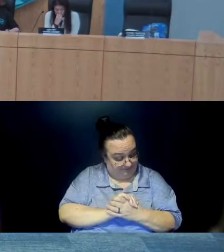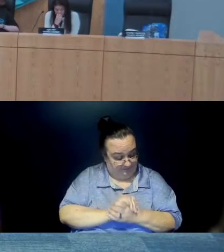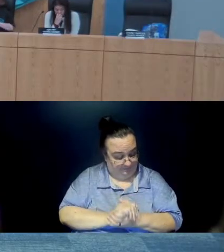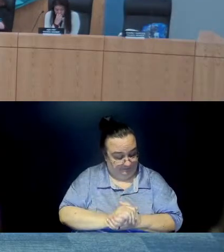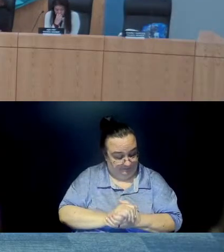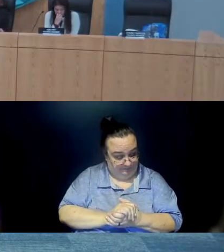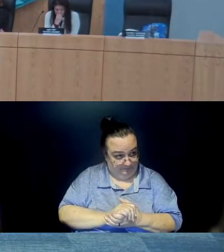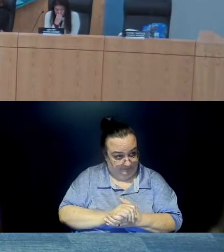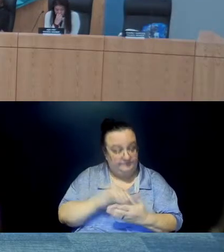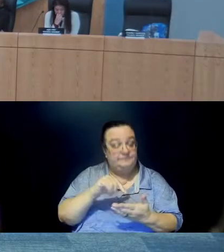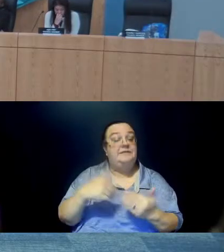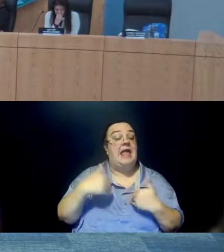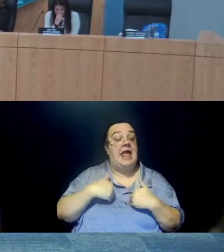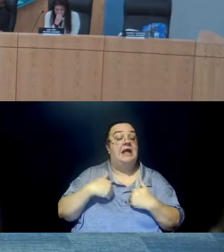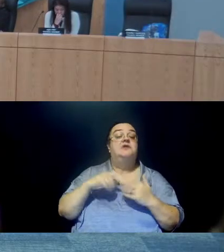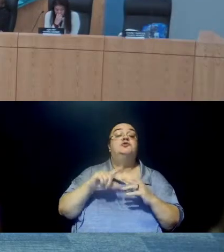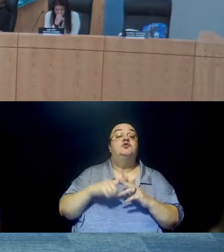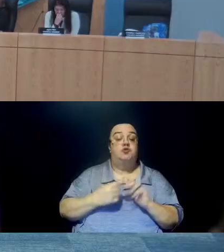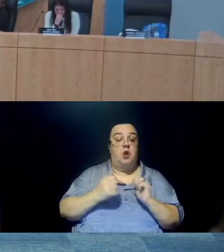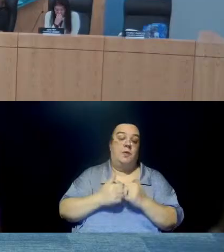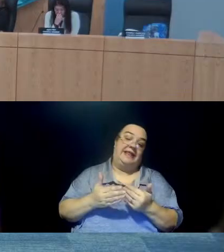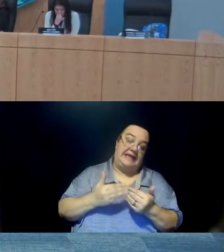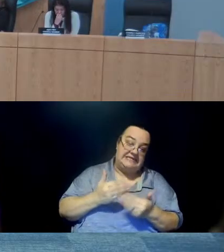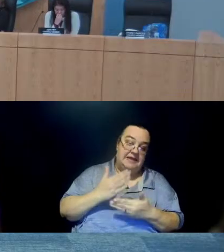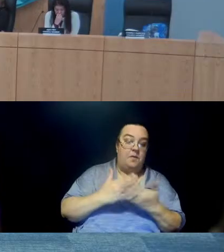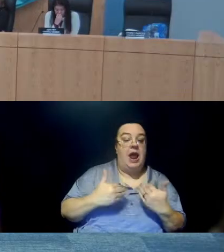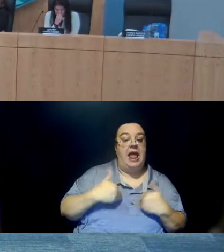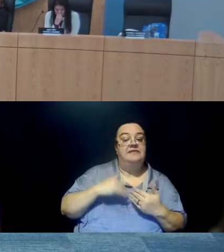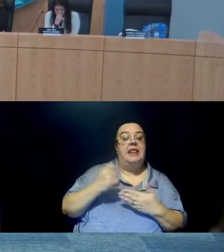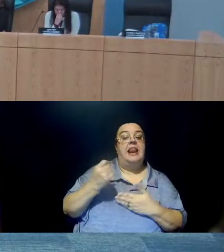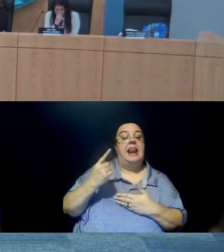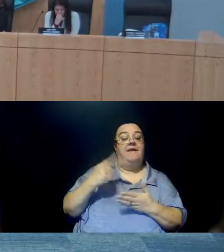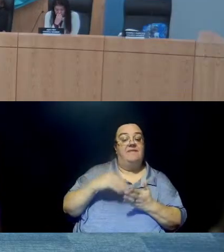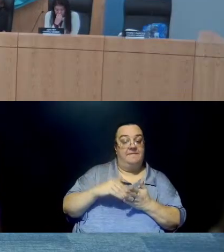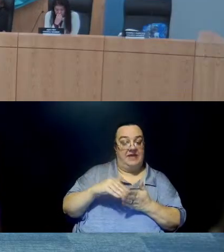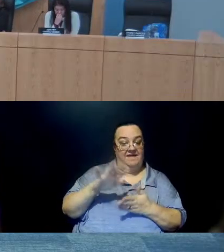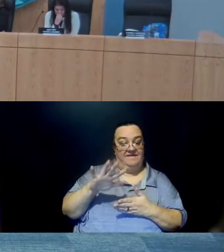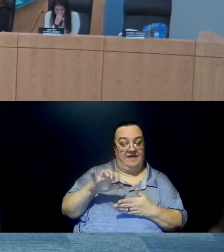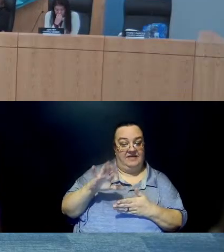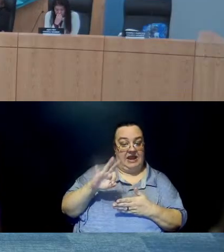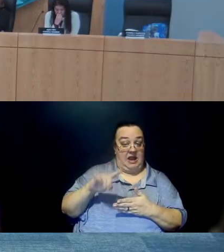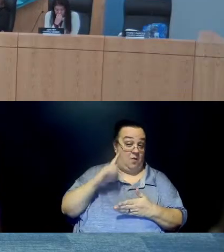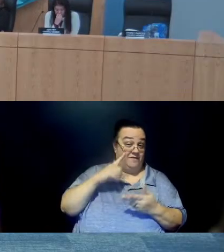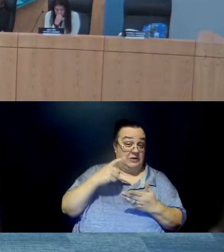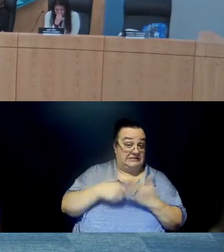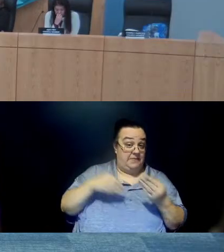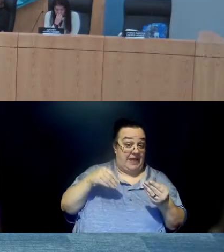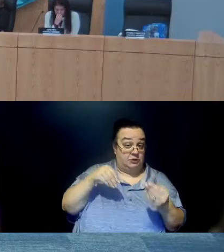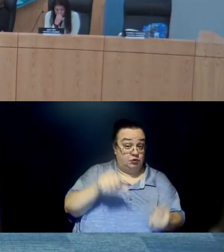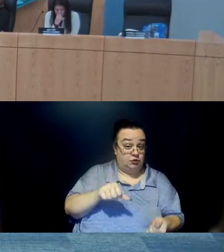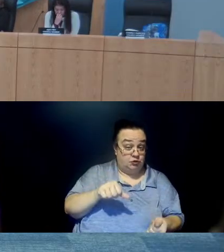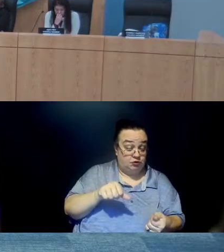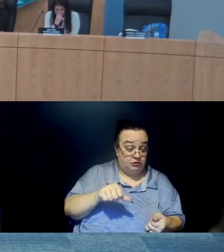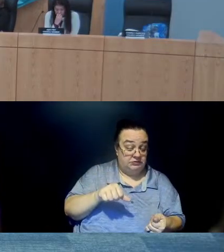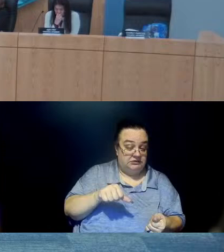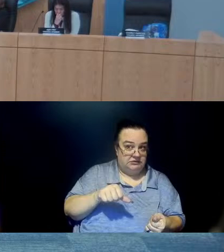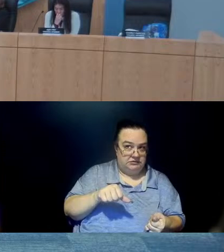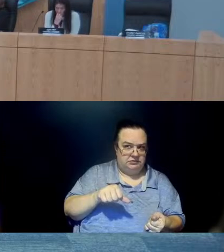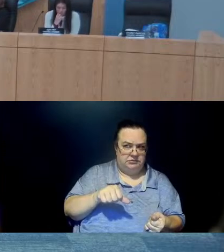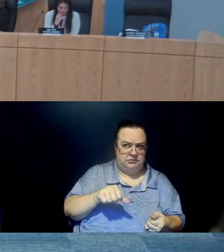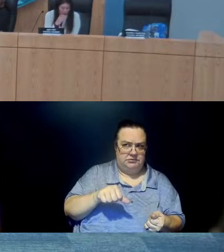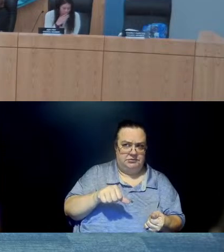has the 11 million, starting with the easy part, has the 11,591,000 in expenditures. I hope I added